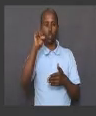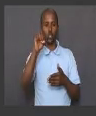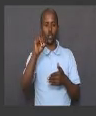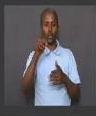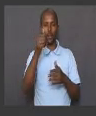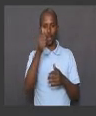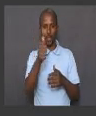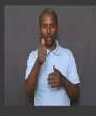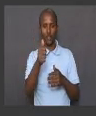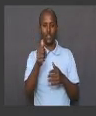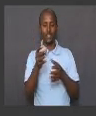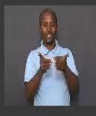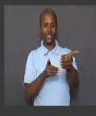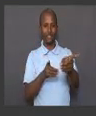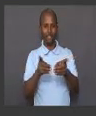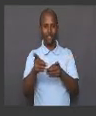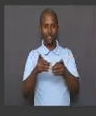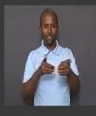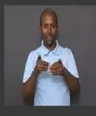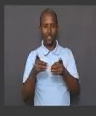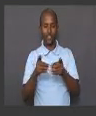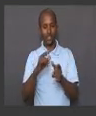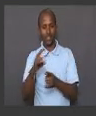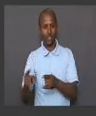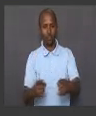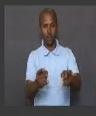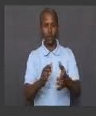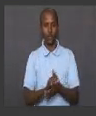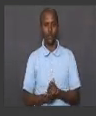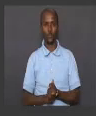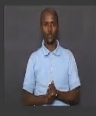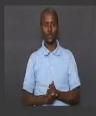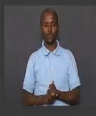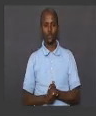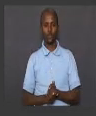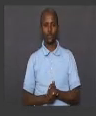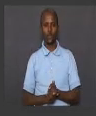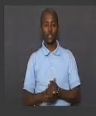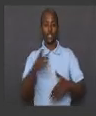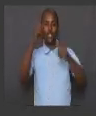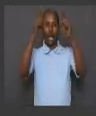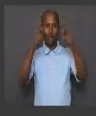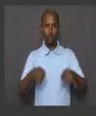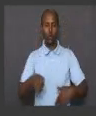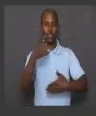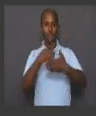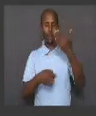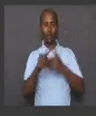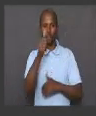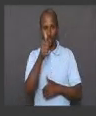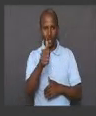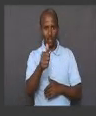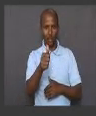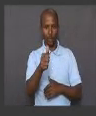of a is defined this way. The absolute value of